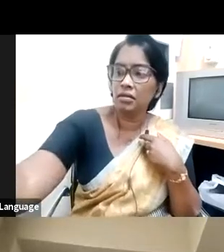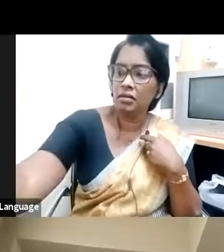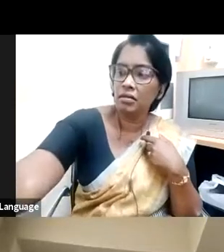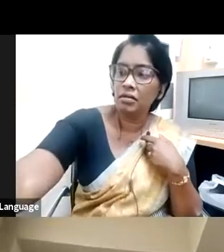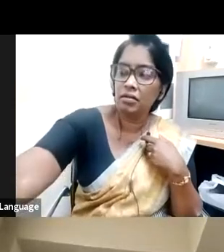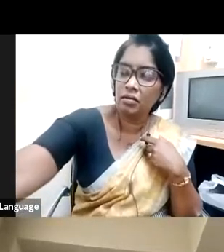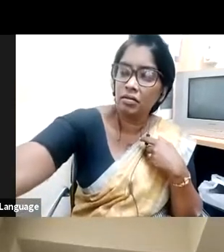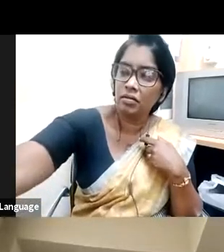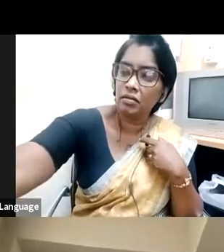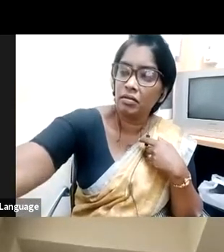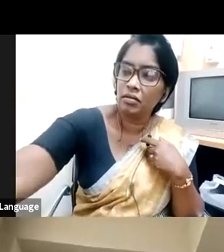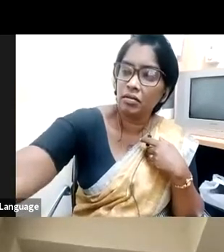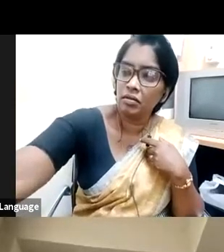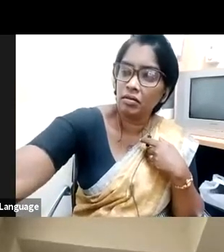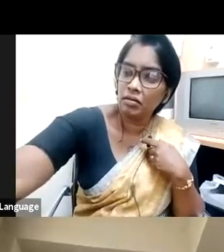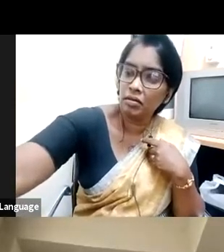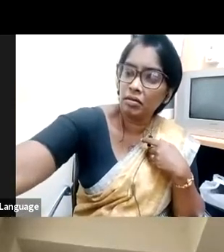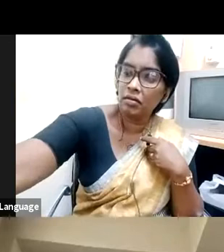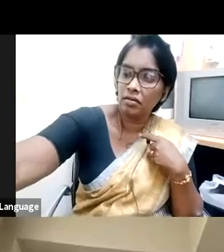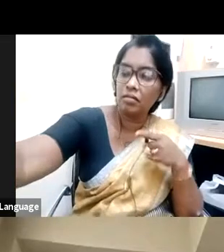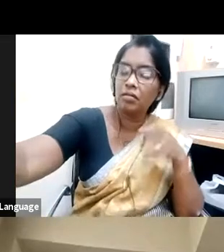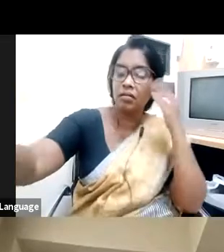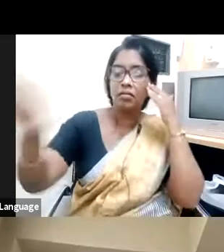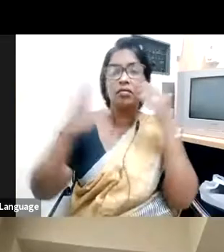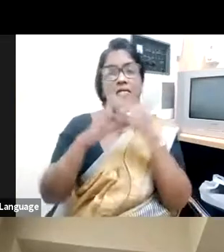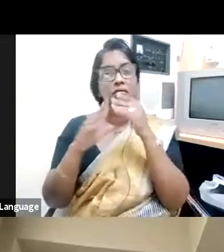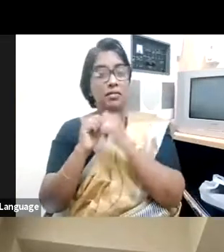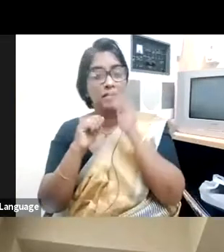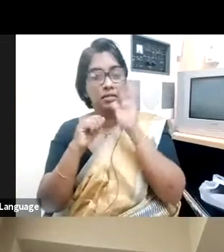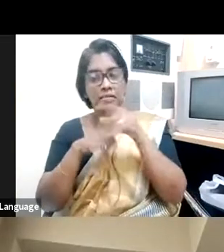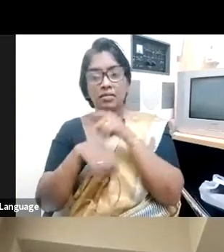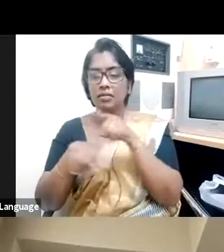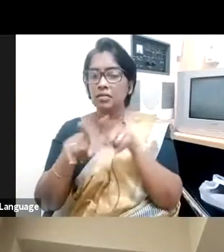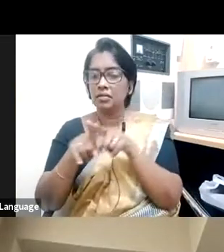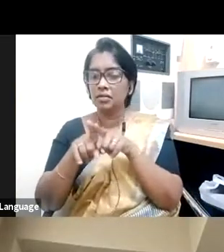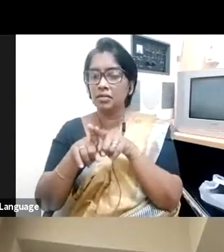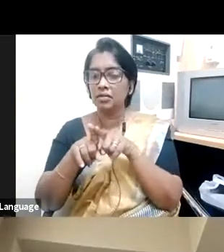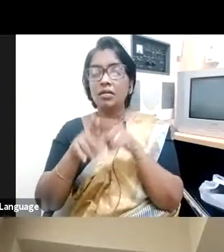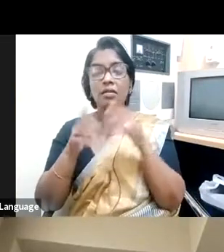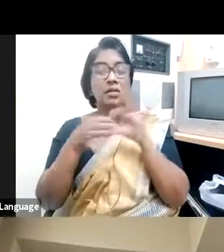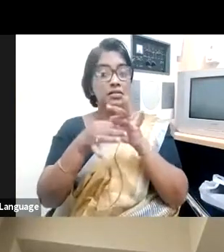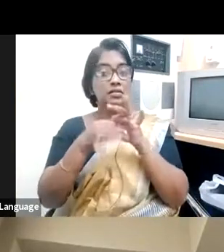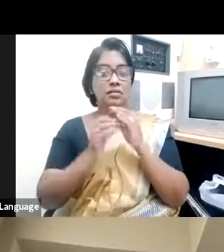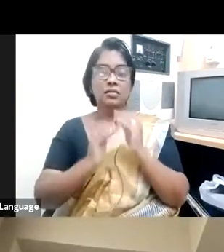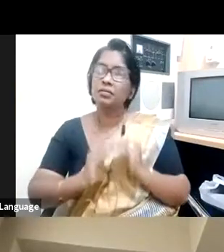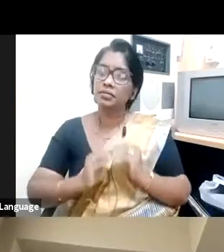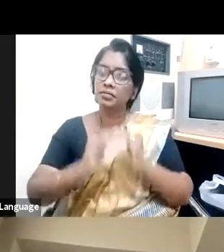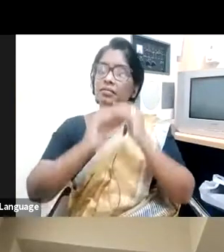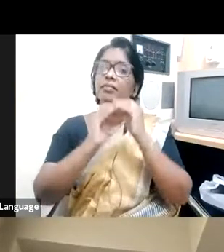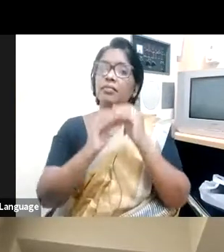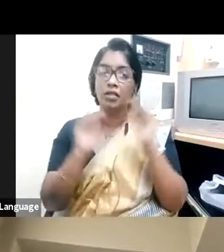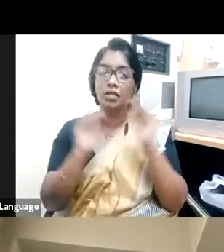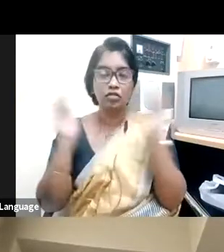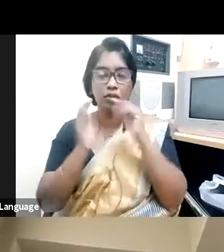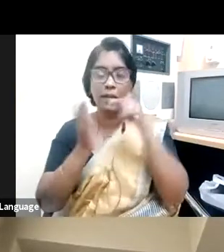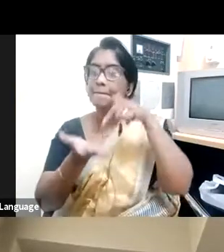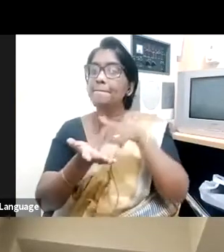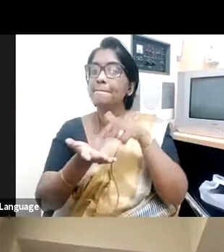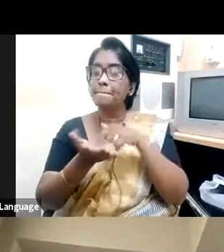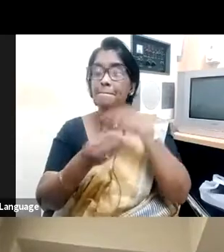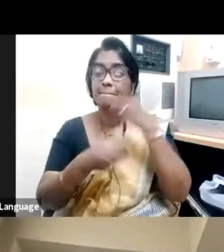fueling, supporting the businesses which are small and medium, and also the startup